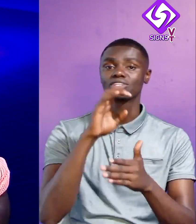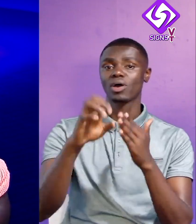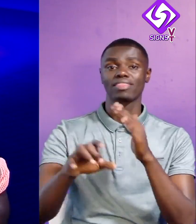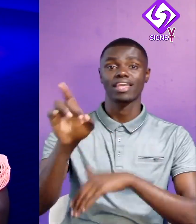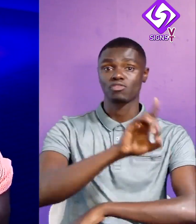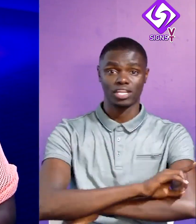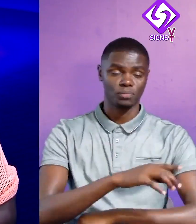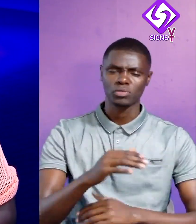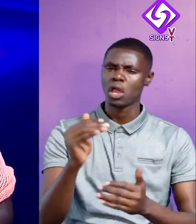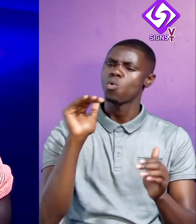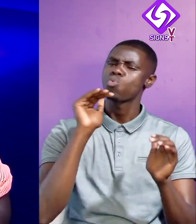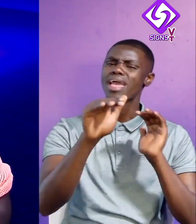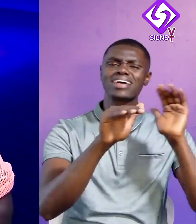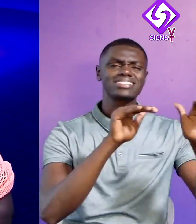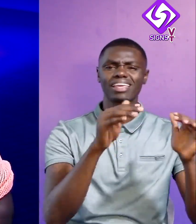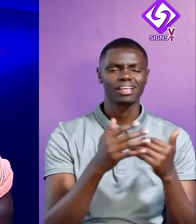day tunauliza